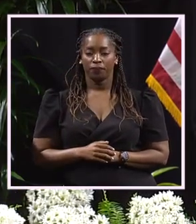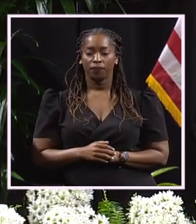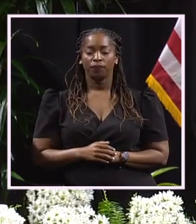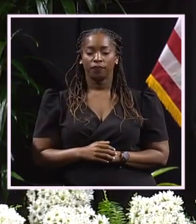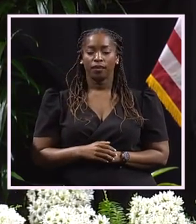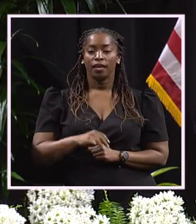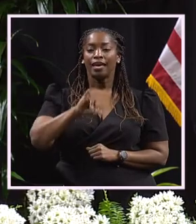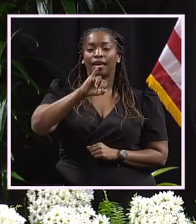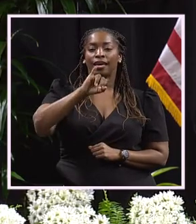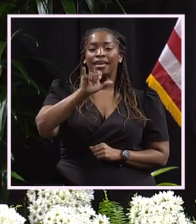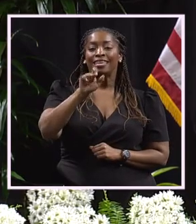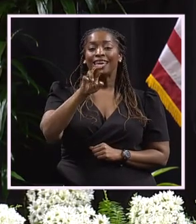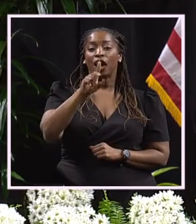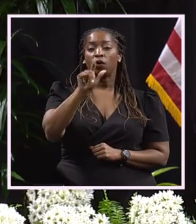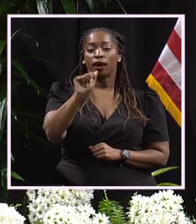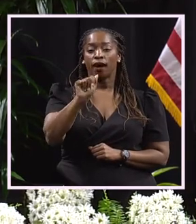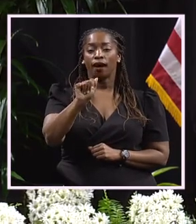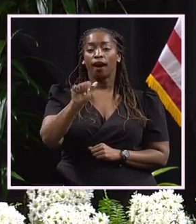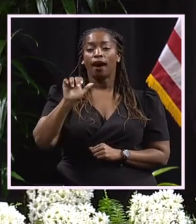Yaura Akras,